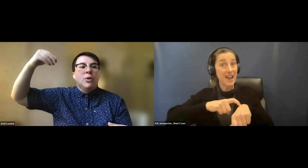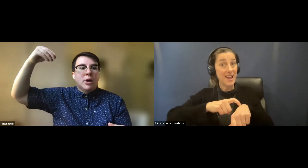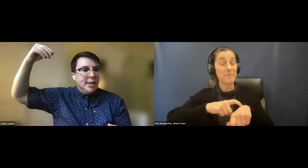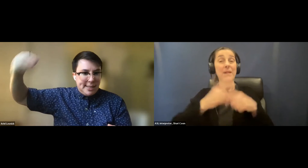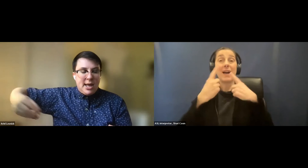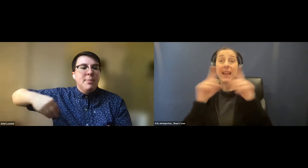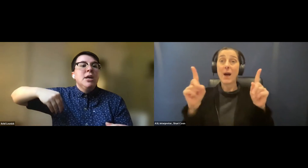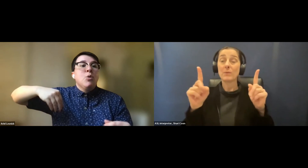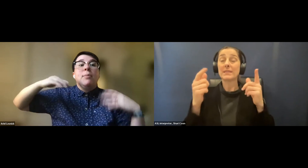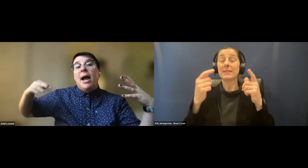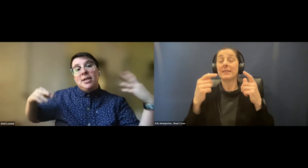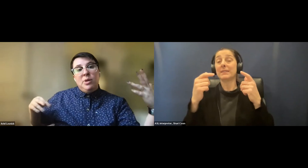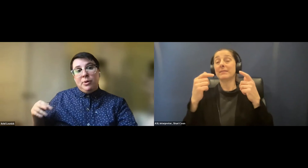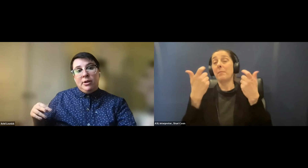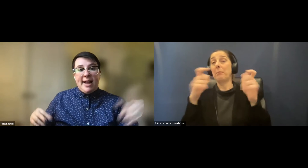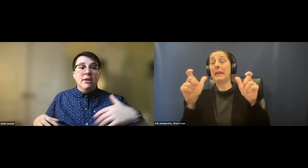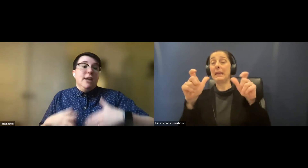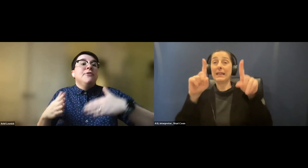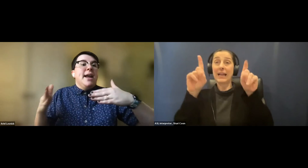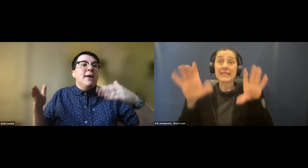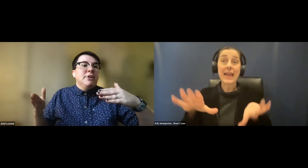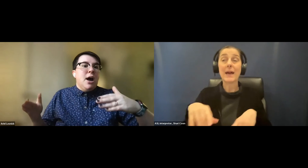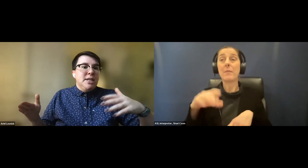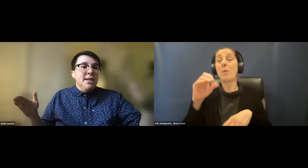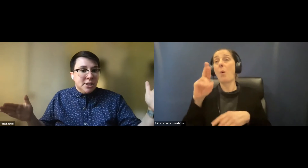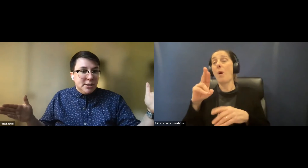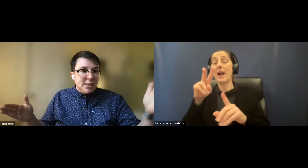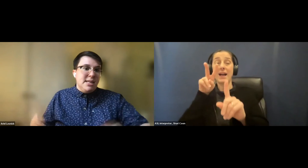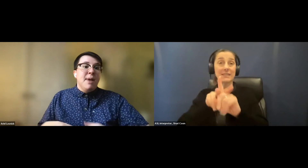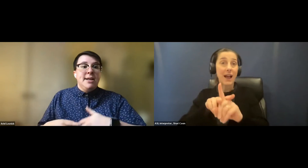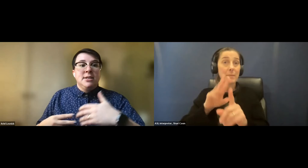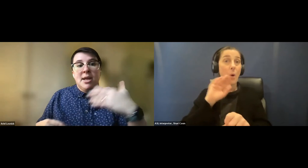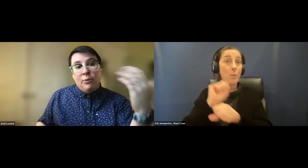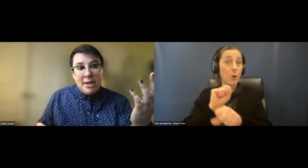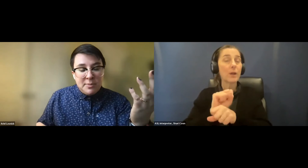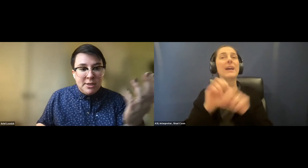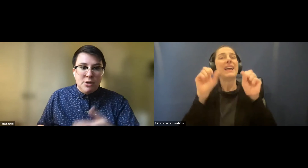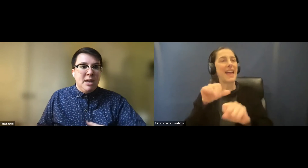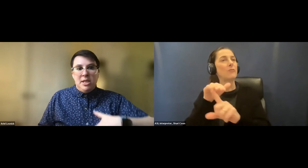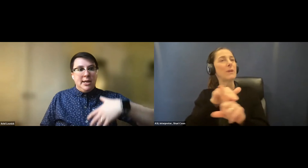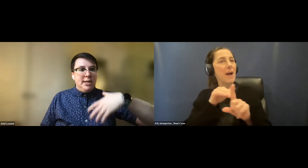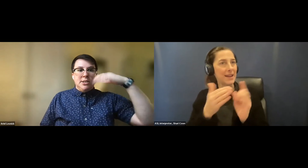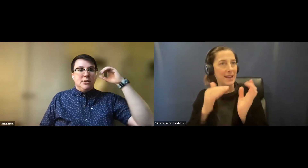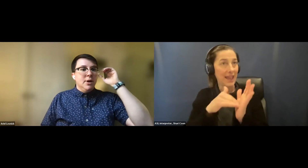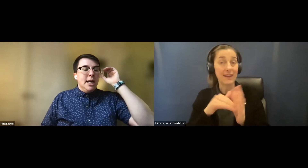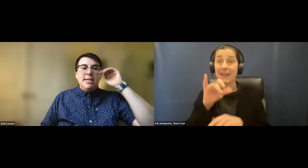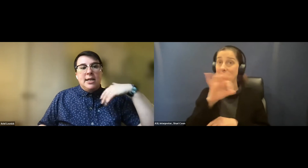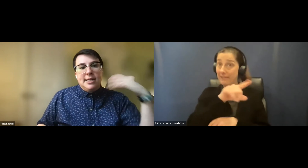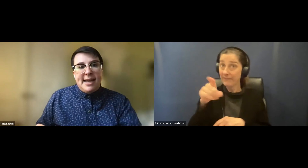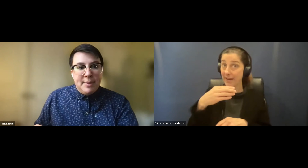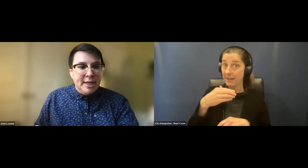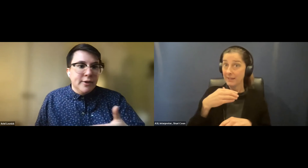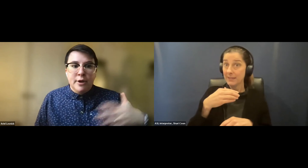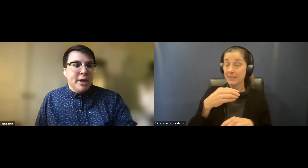assignment or an exam, reminding people that if they have accommodations and they might need to make arrangements, so maybe they need to take